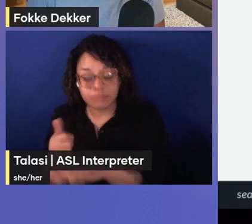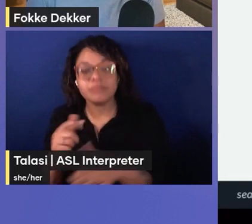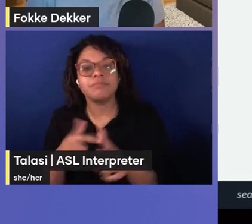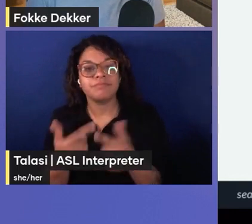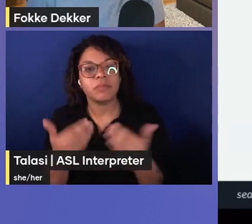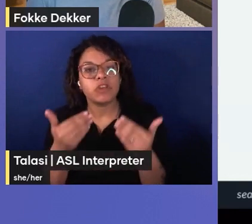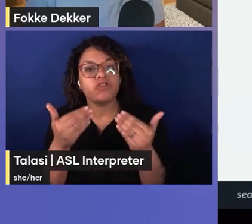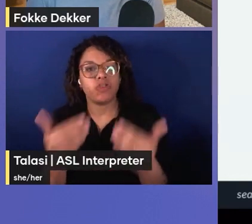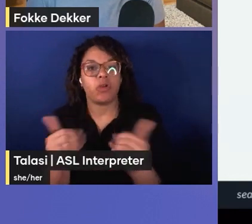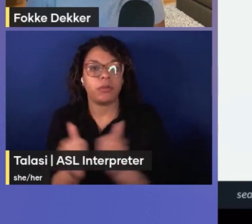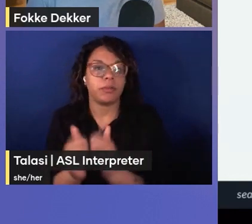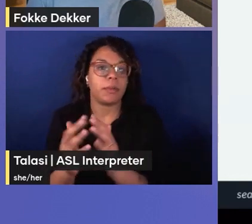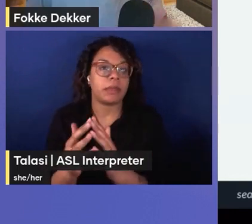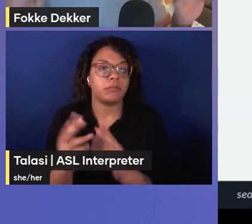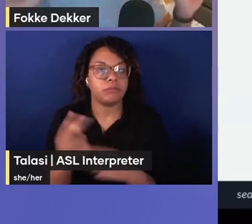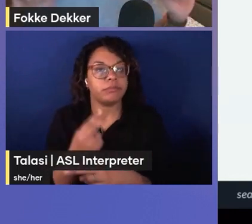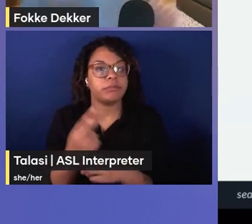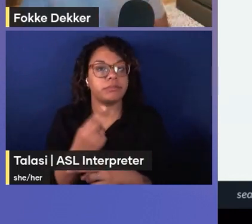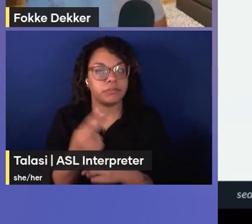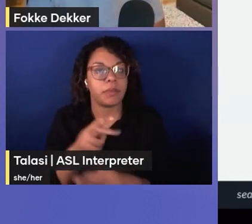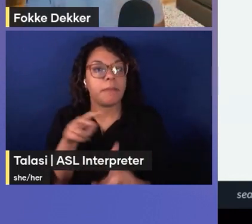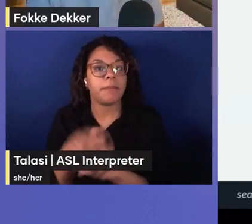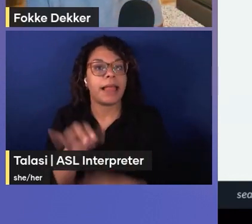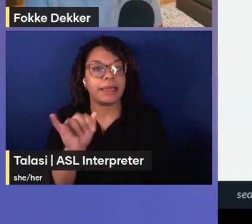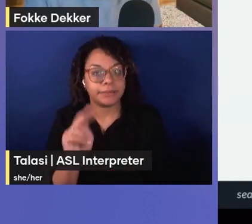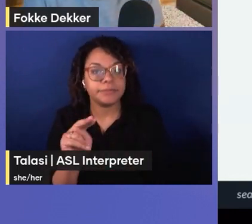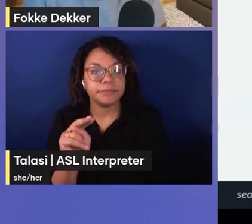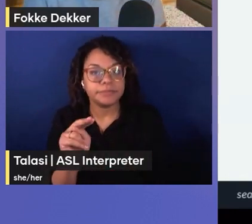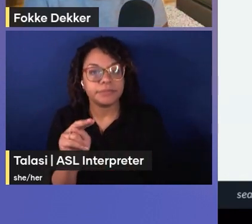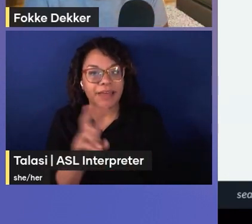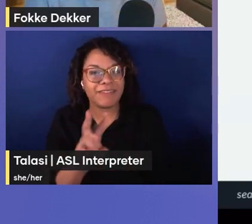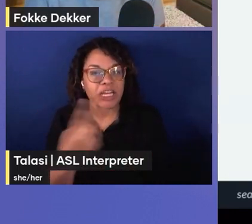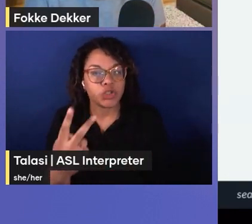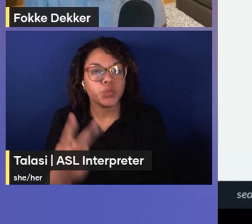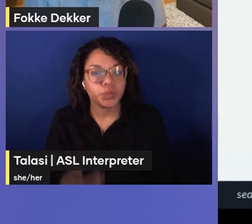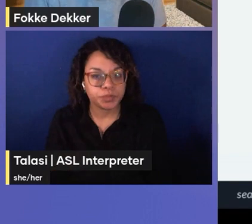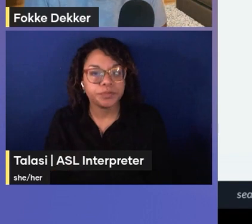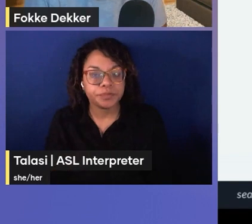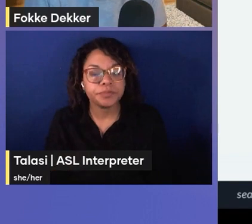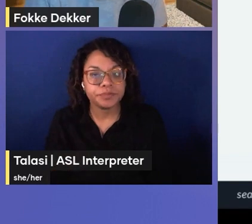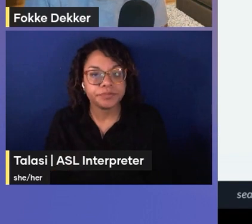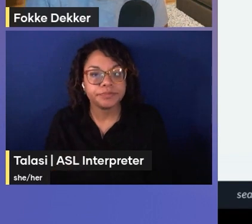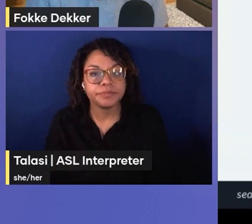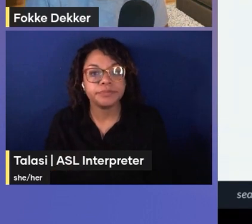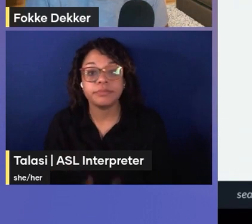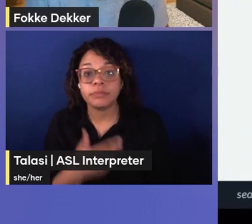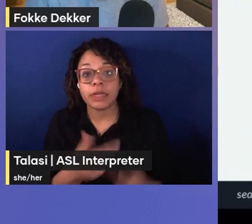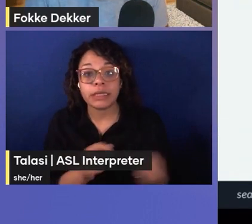implementing the plugin, as you will, the V2 plugin of this. Next slide, Bram.